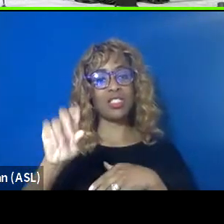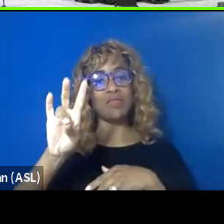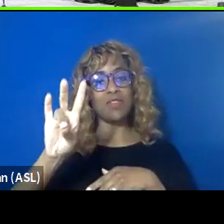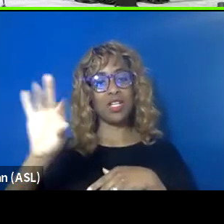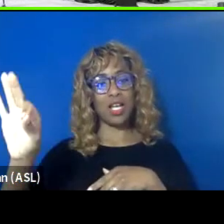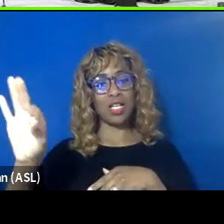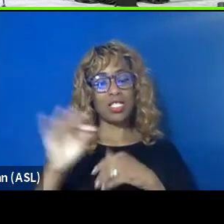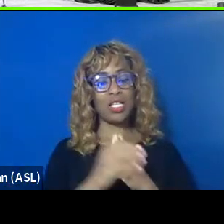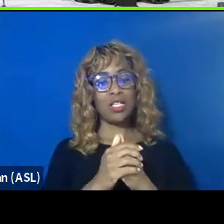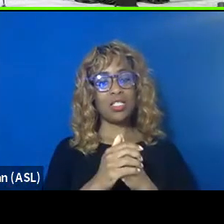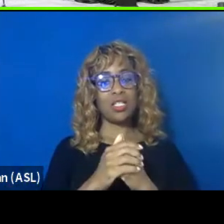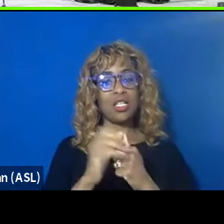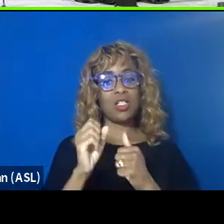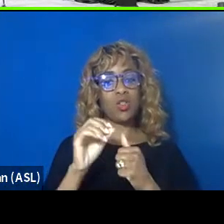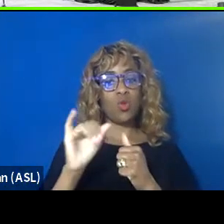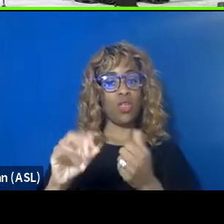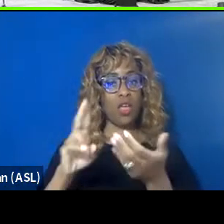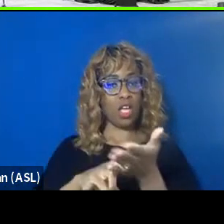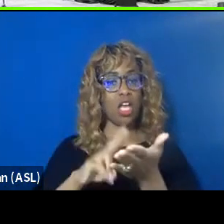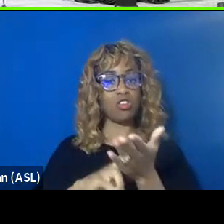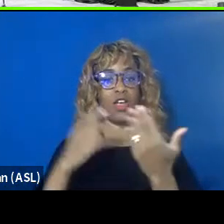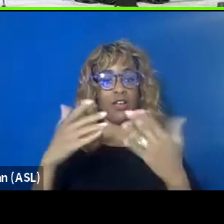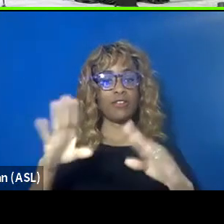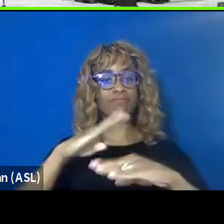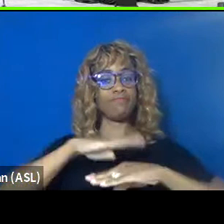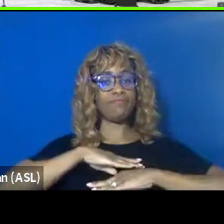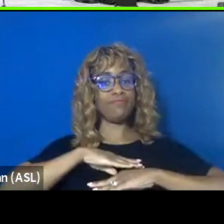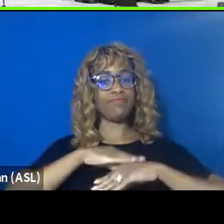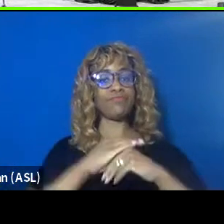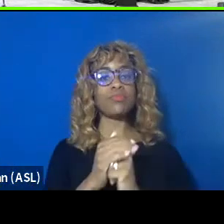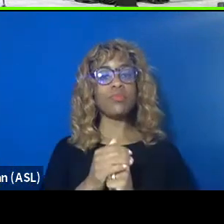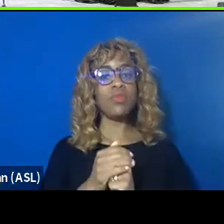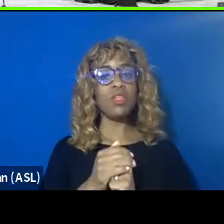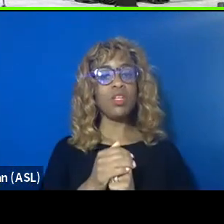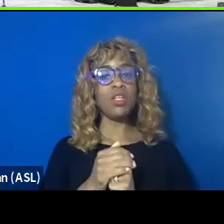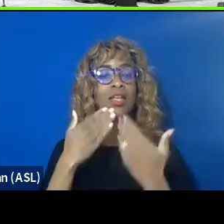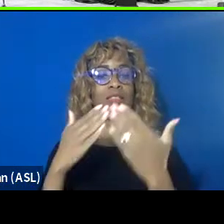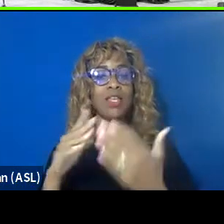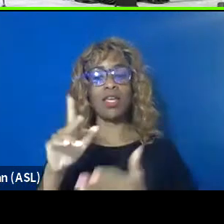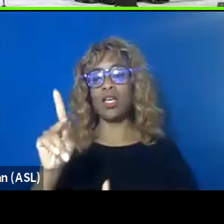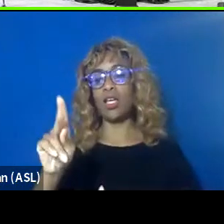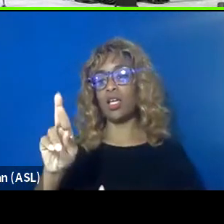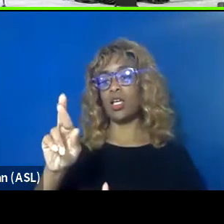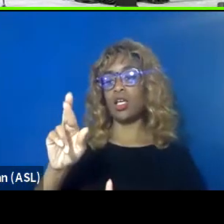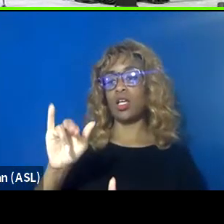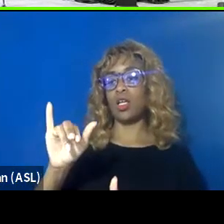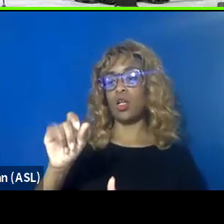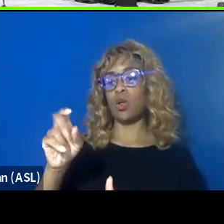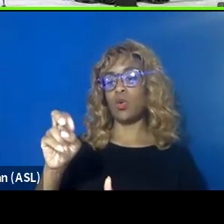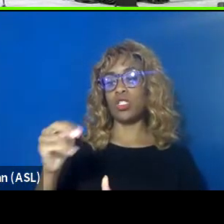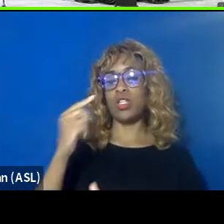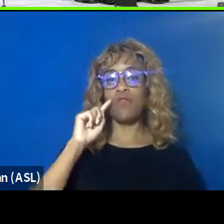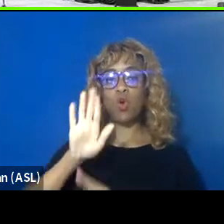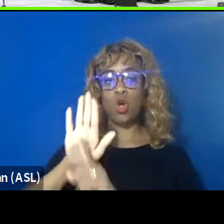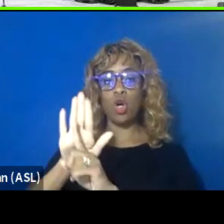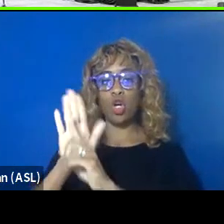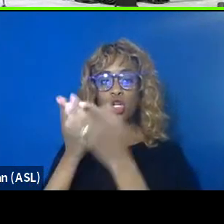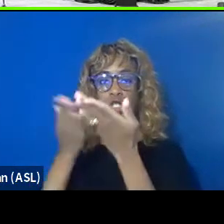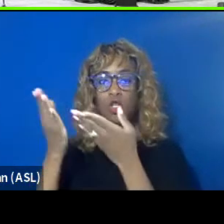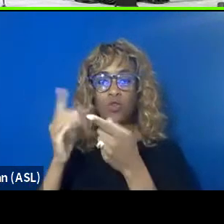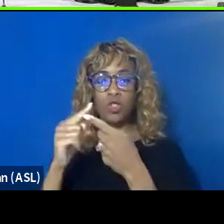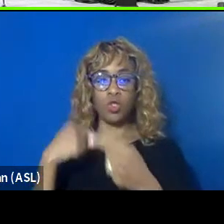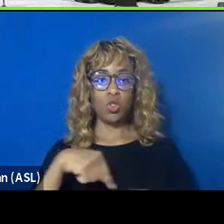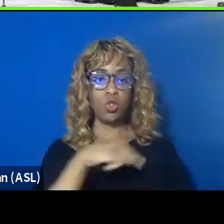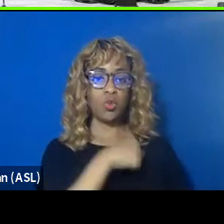$977.79. So that contract has been fulfilled, and we thank Kristen for her service to us.